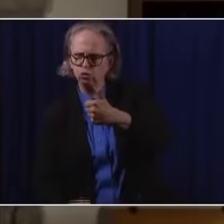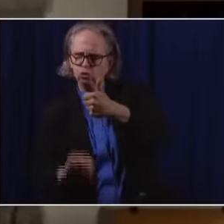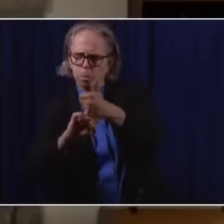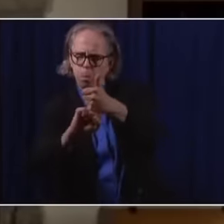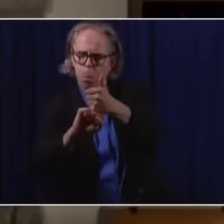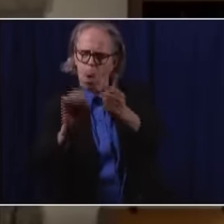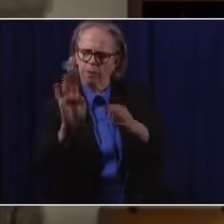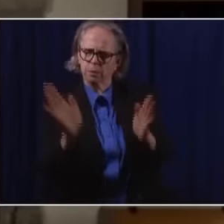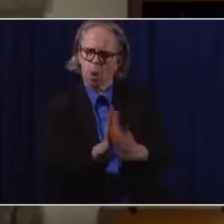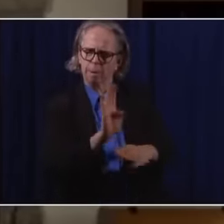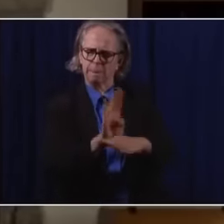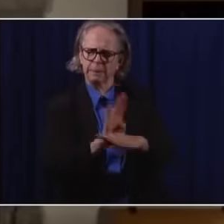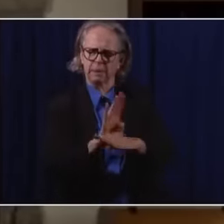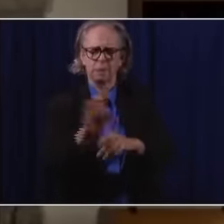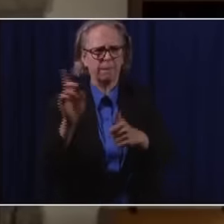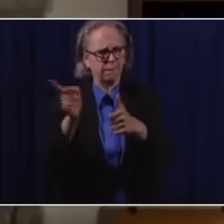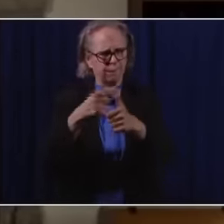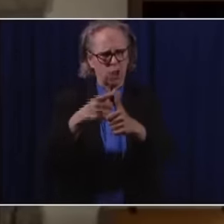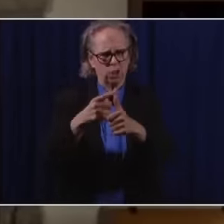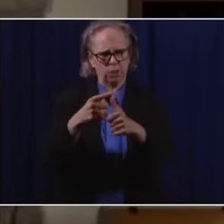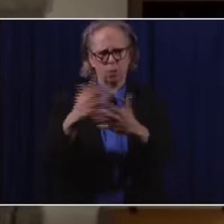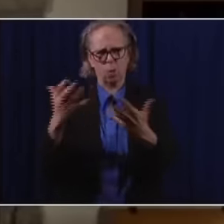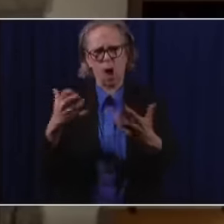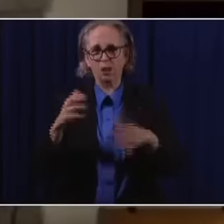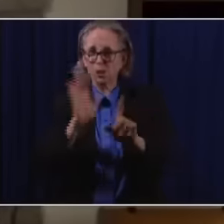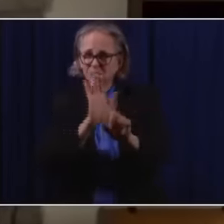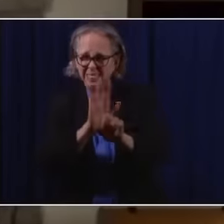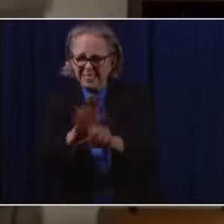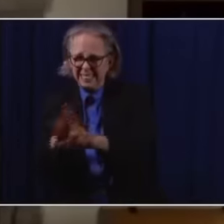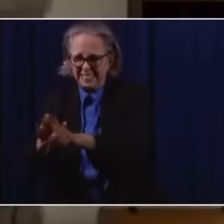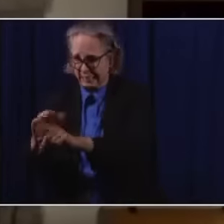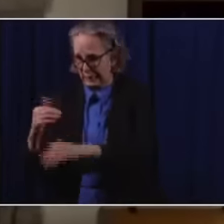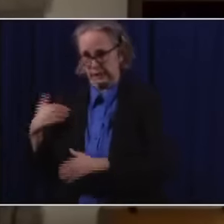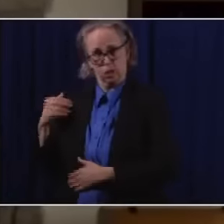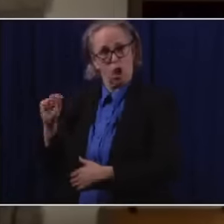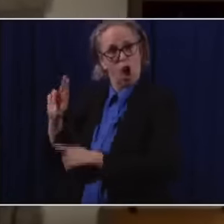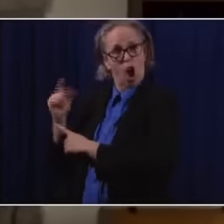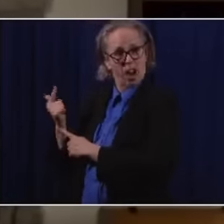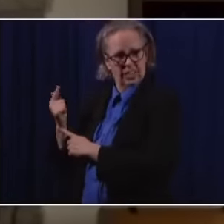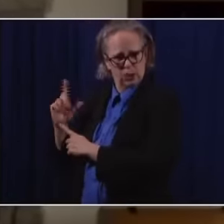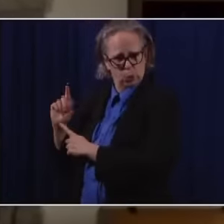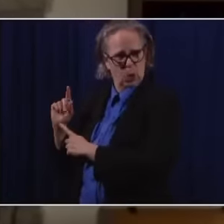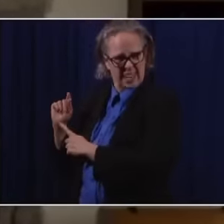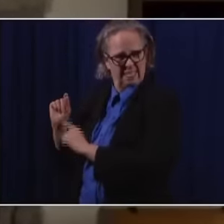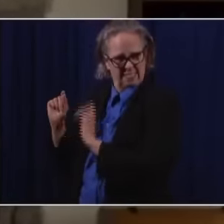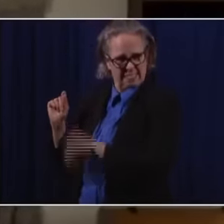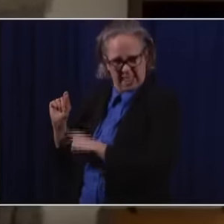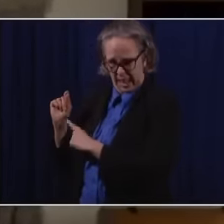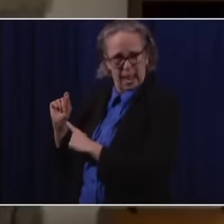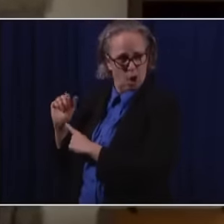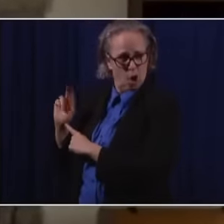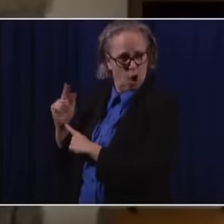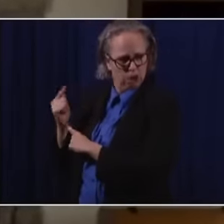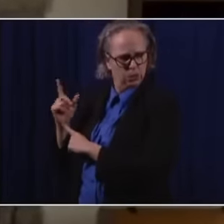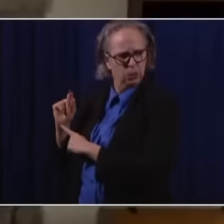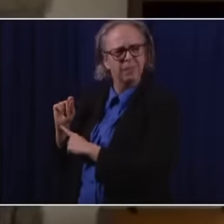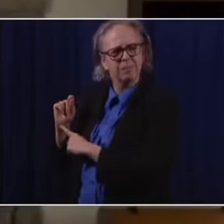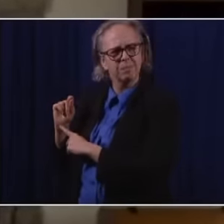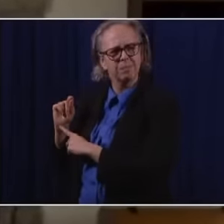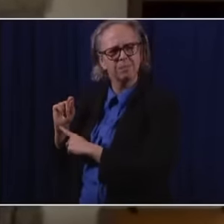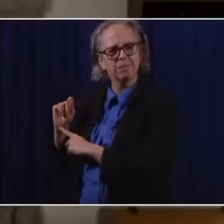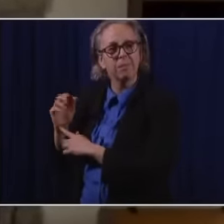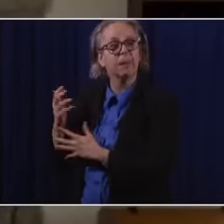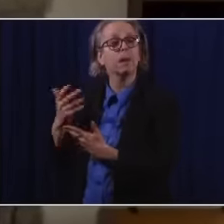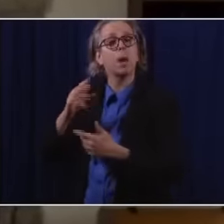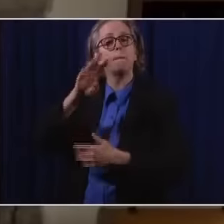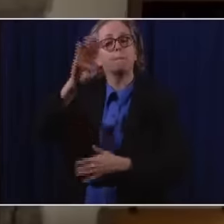we announced on August 20th, we'll go back to August 20th, where I asked the Bureau of Workers' Compensation Board of